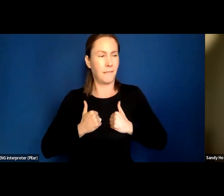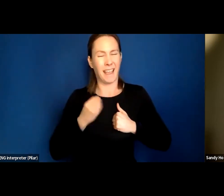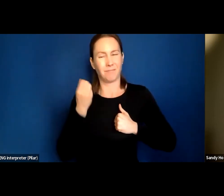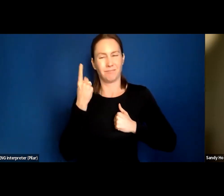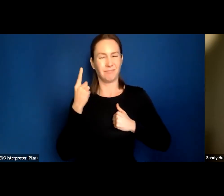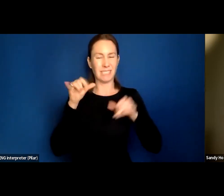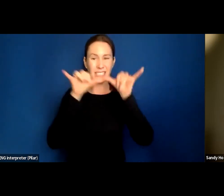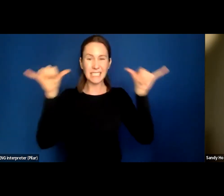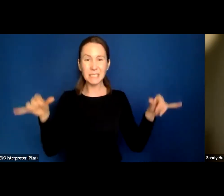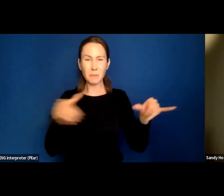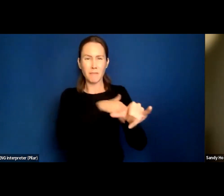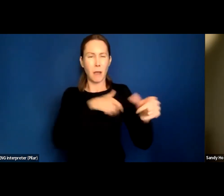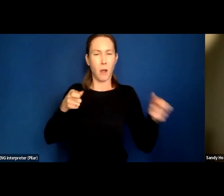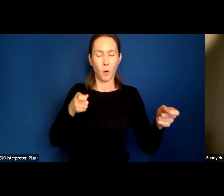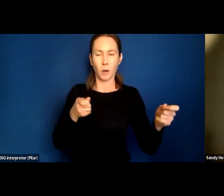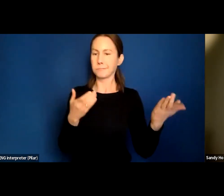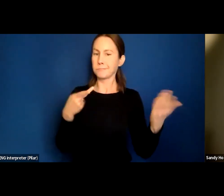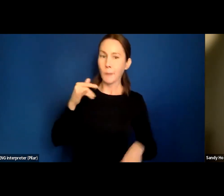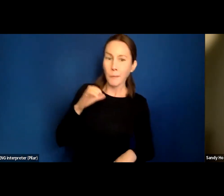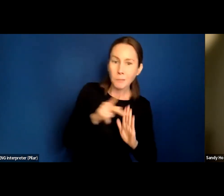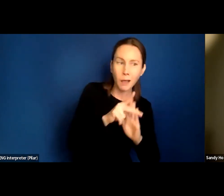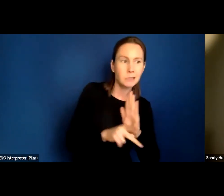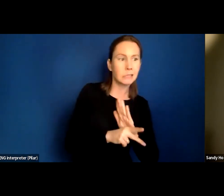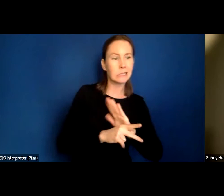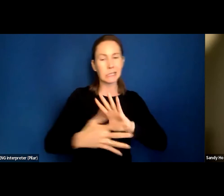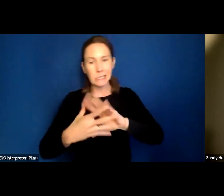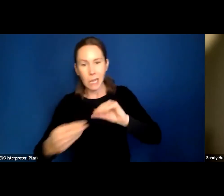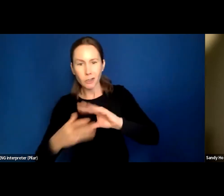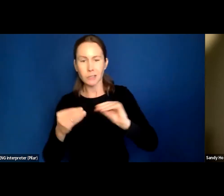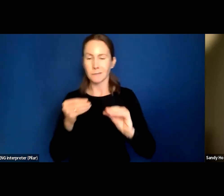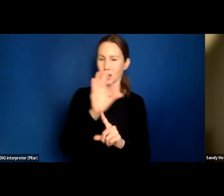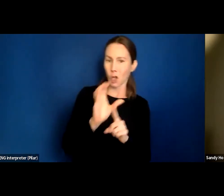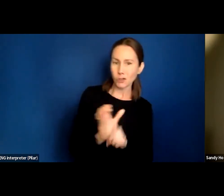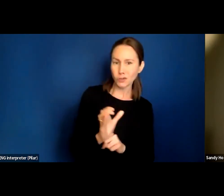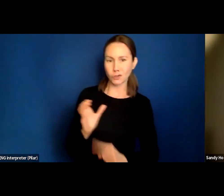whether through public policies, narrative, culture, and history.